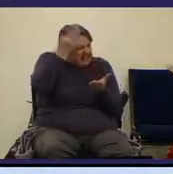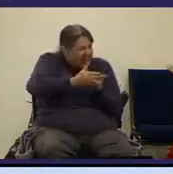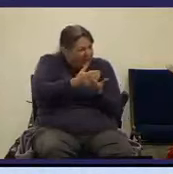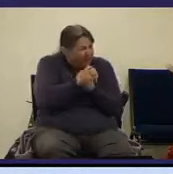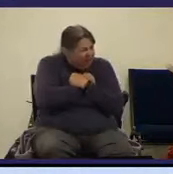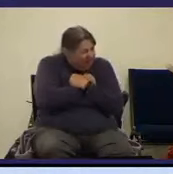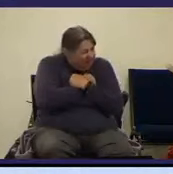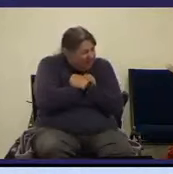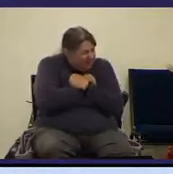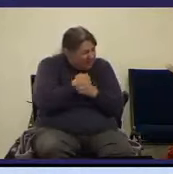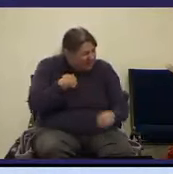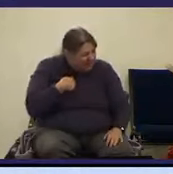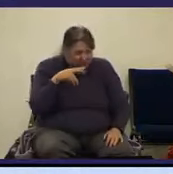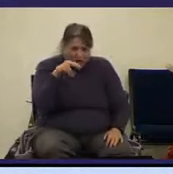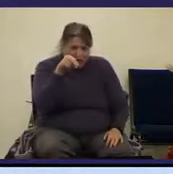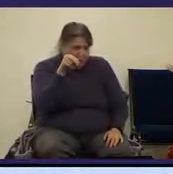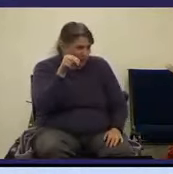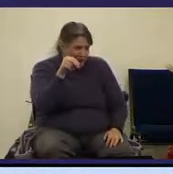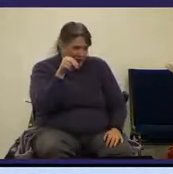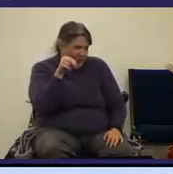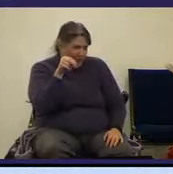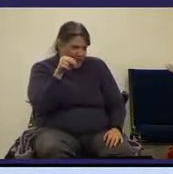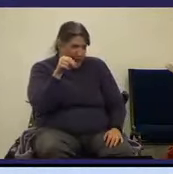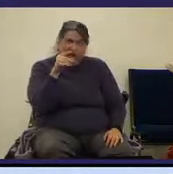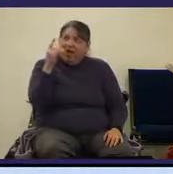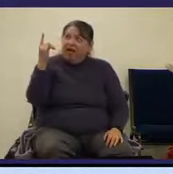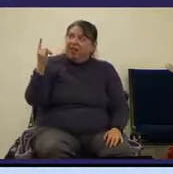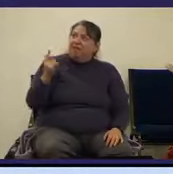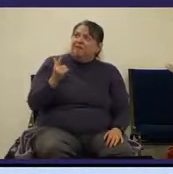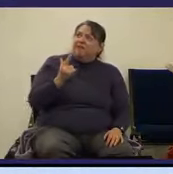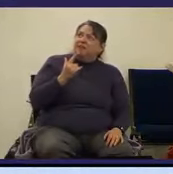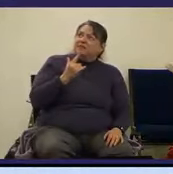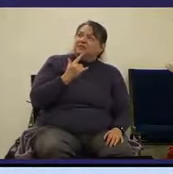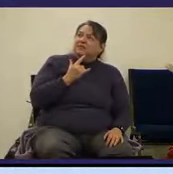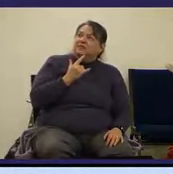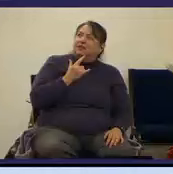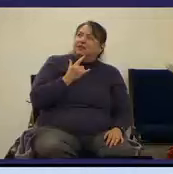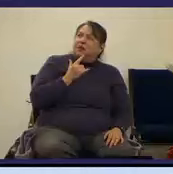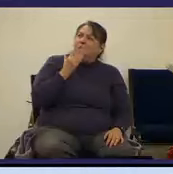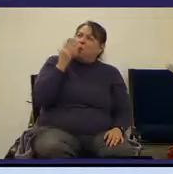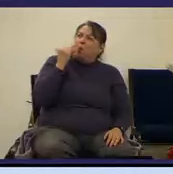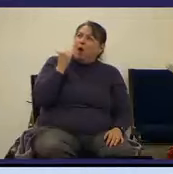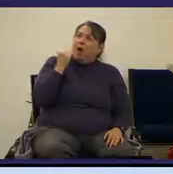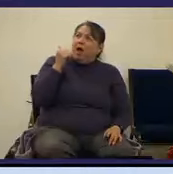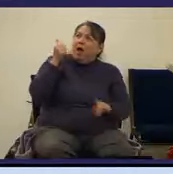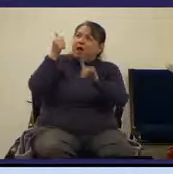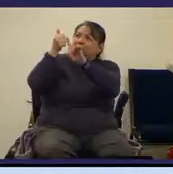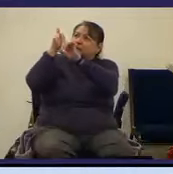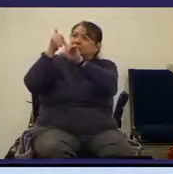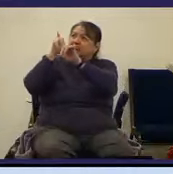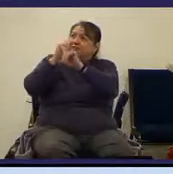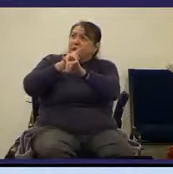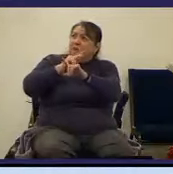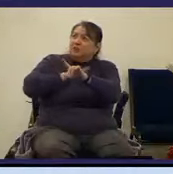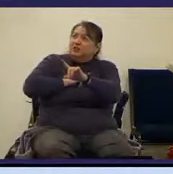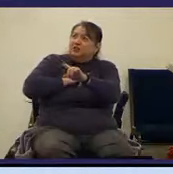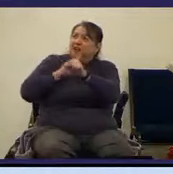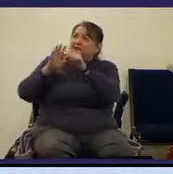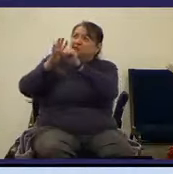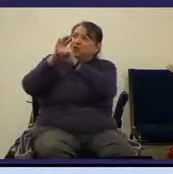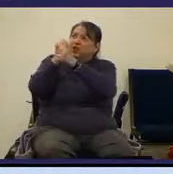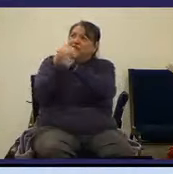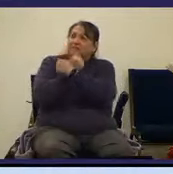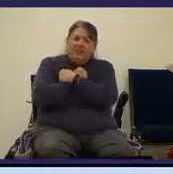we're lovable. He loves us because he is love. It's who he is. And so